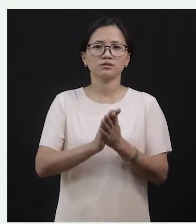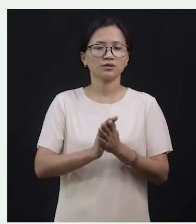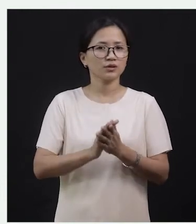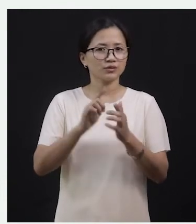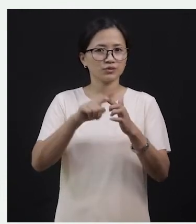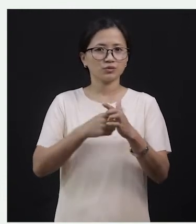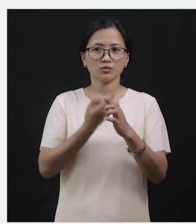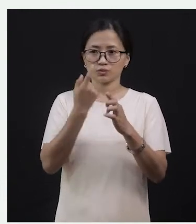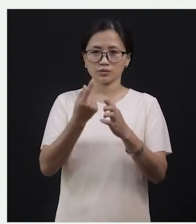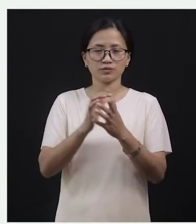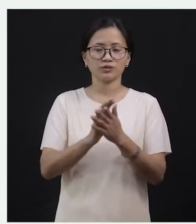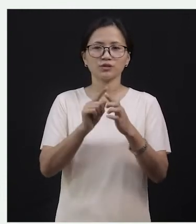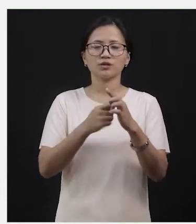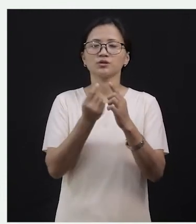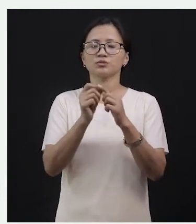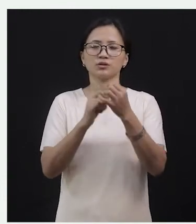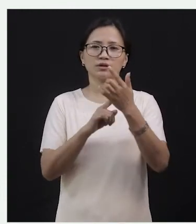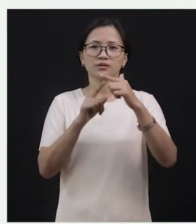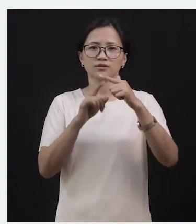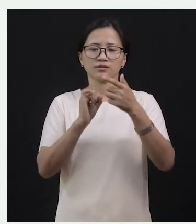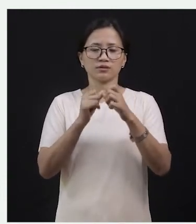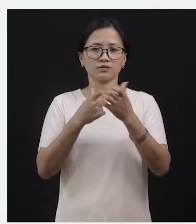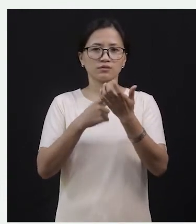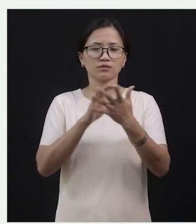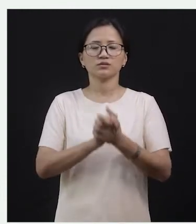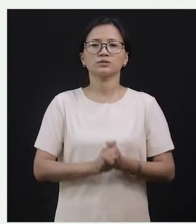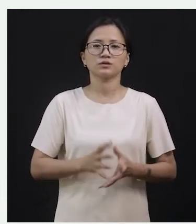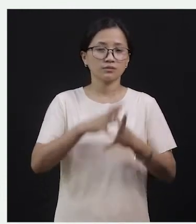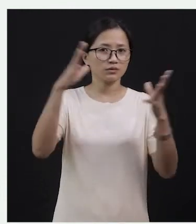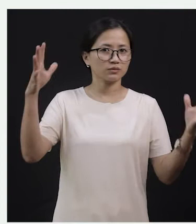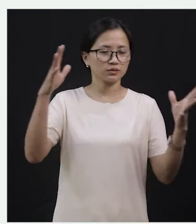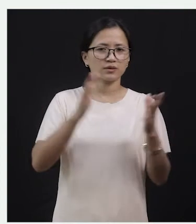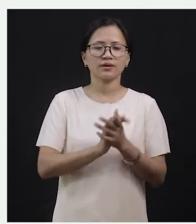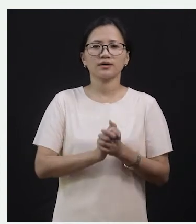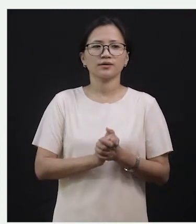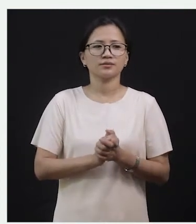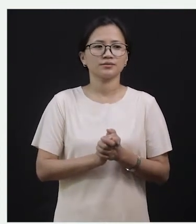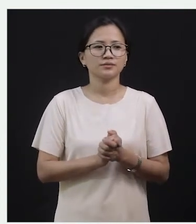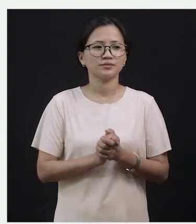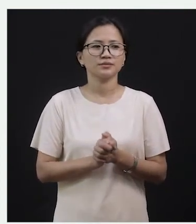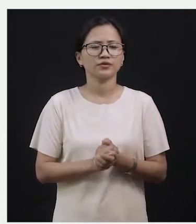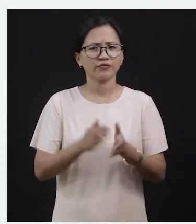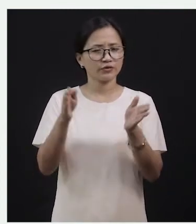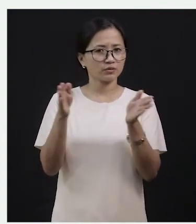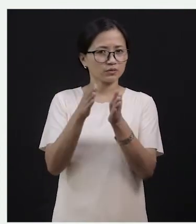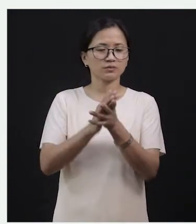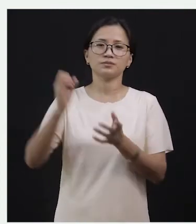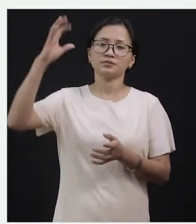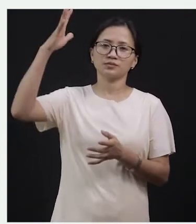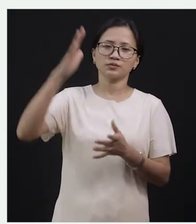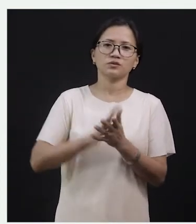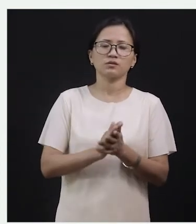can see here that Mercury, which is the smallest planet, is also very close to the sun, right? So it is one of